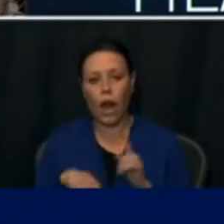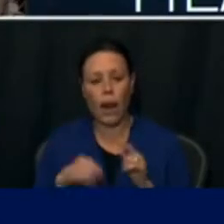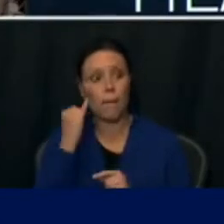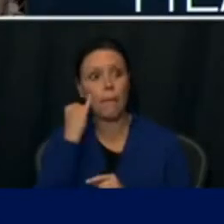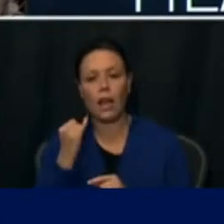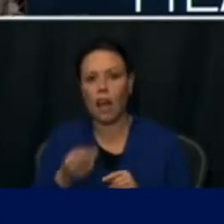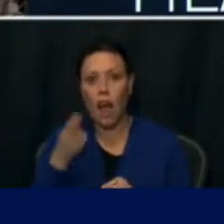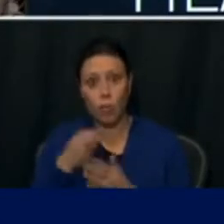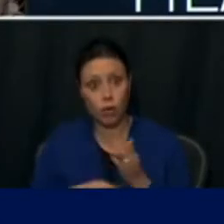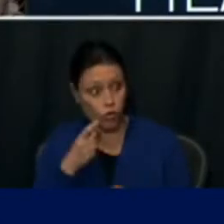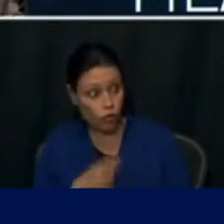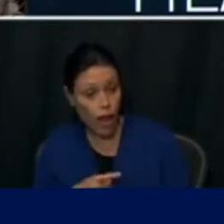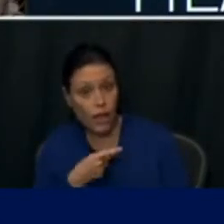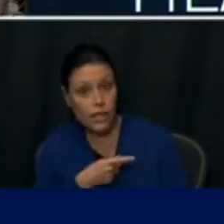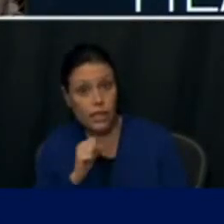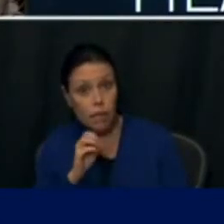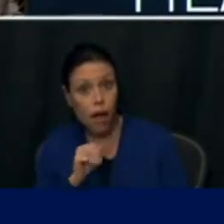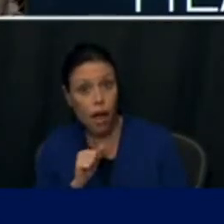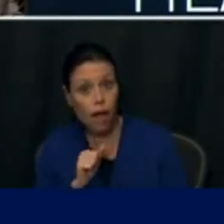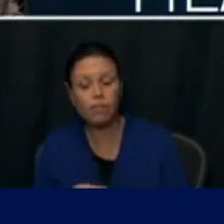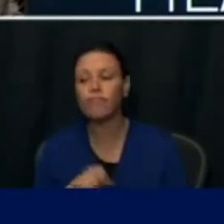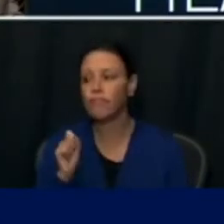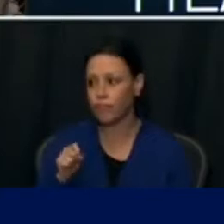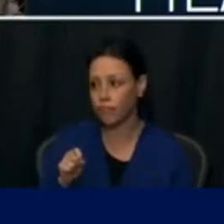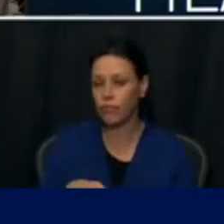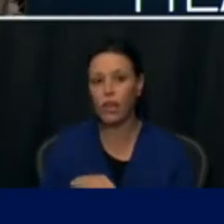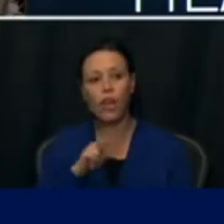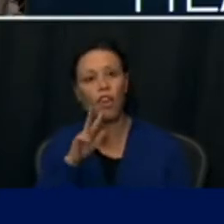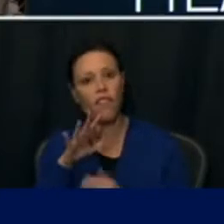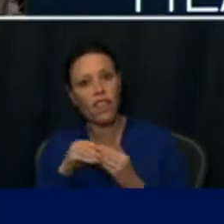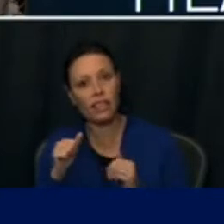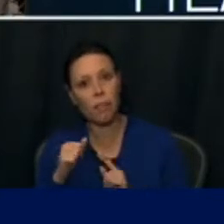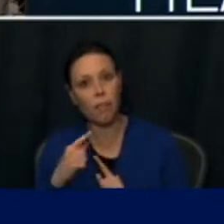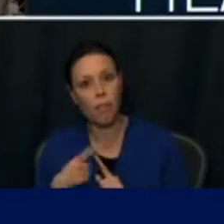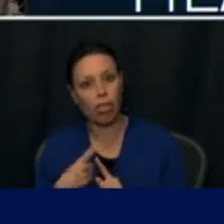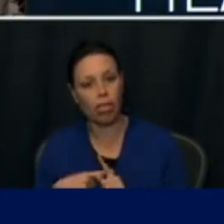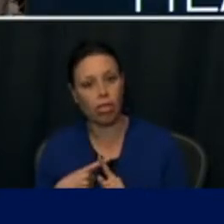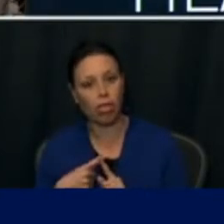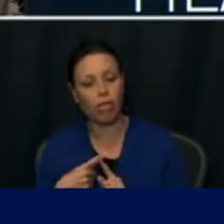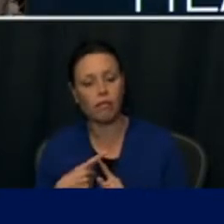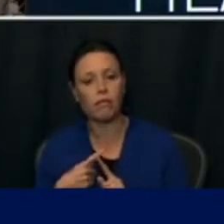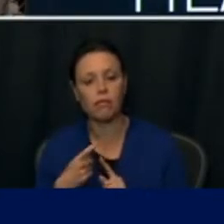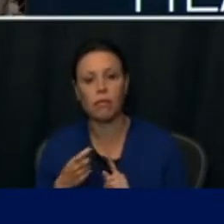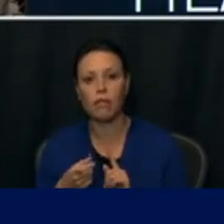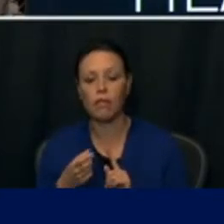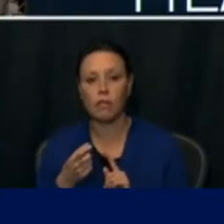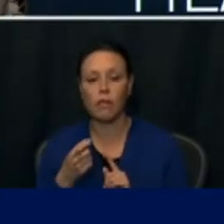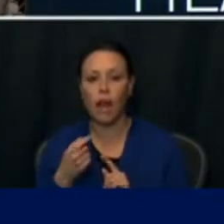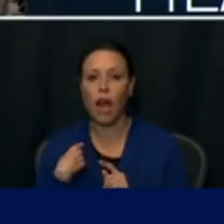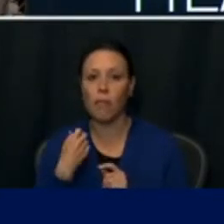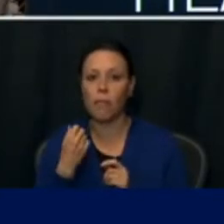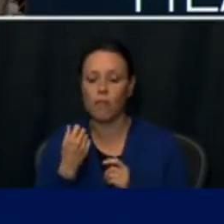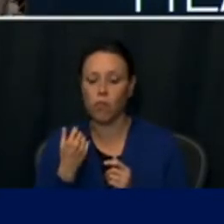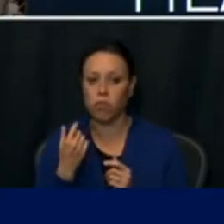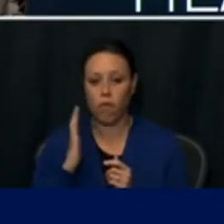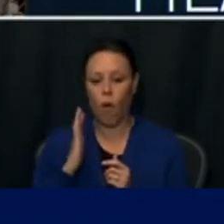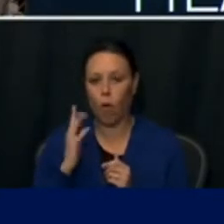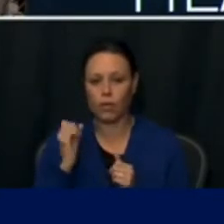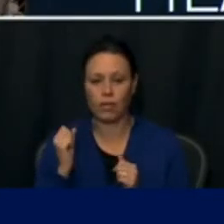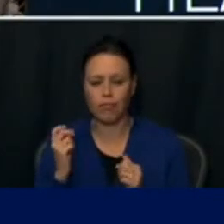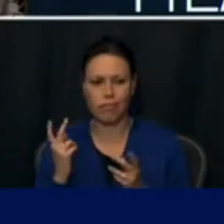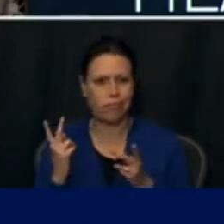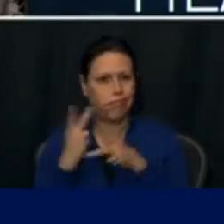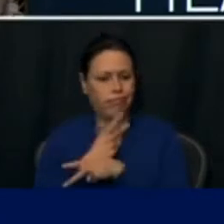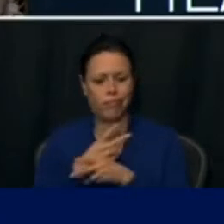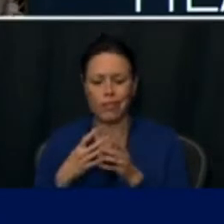believe is that correct sea $35 a month from many times that number the second